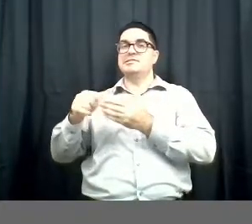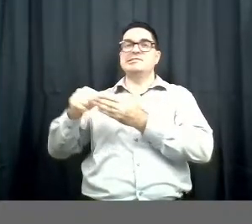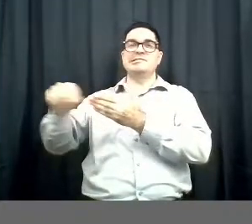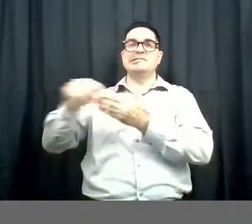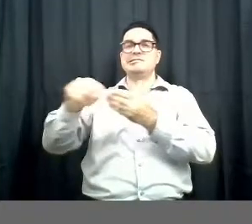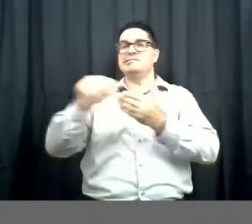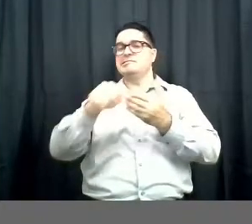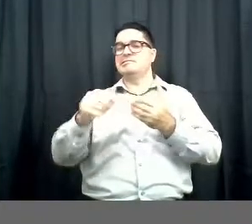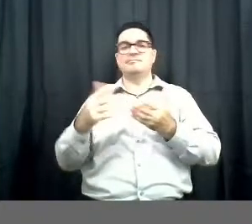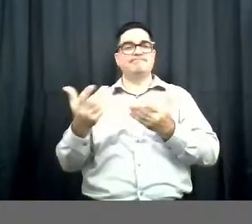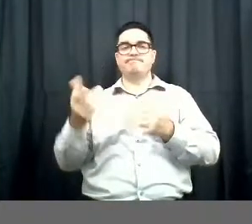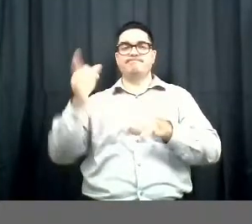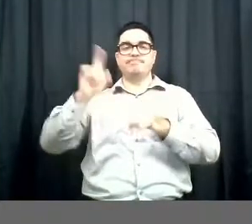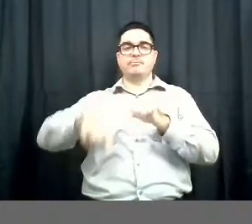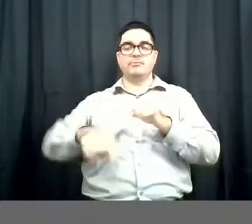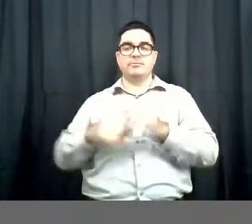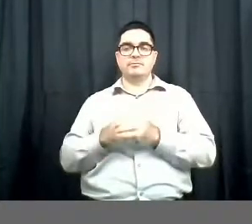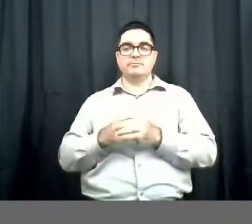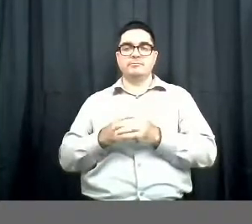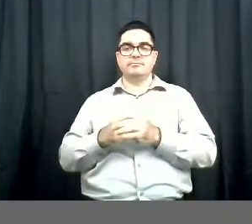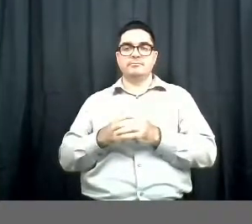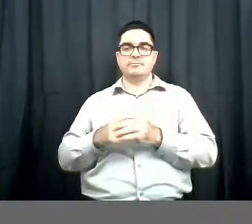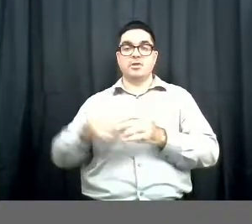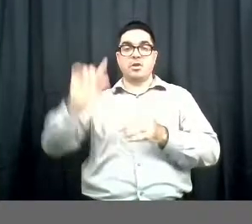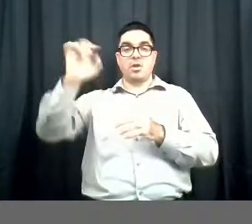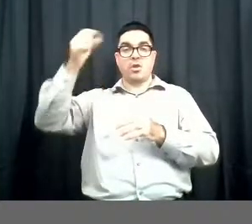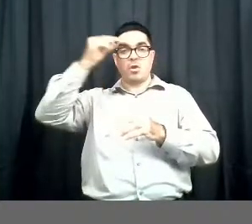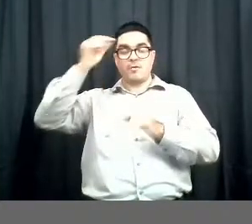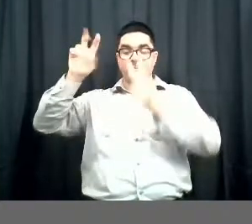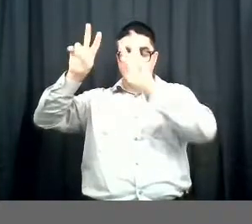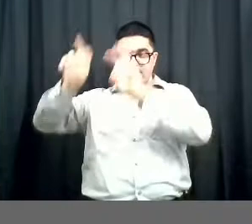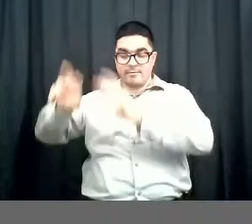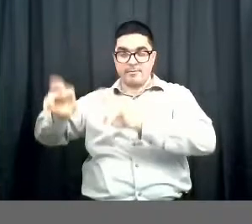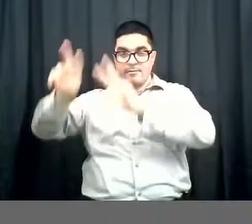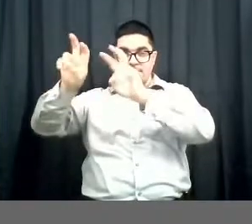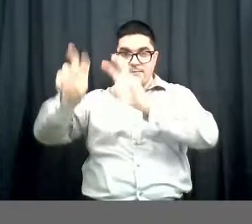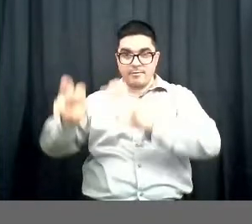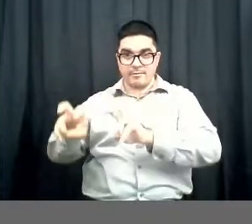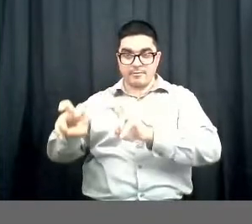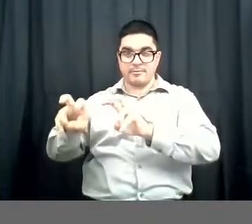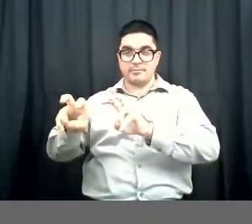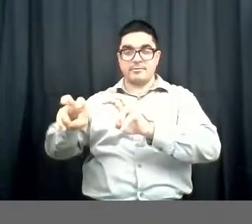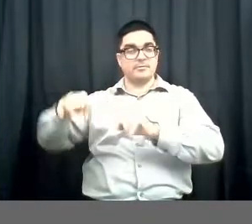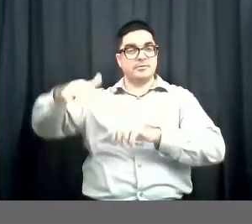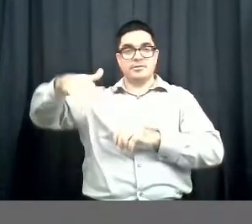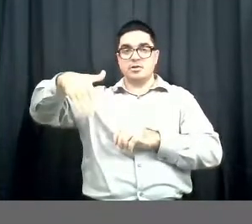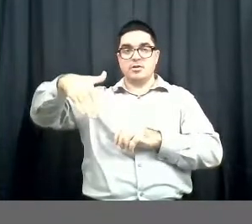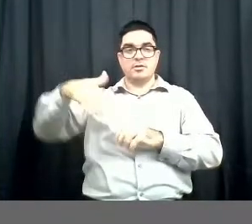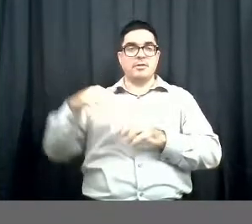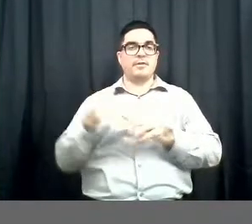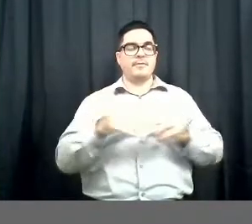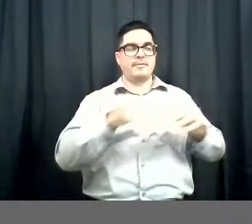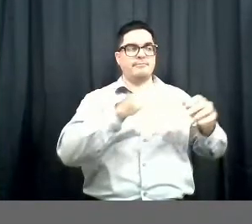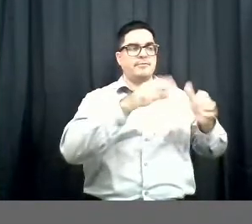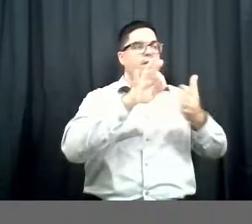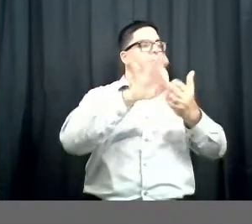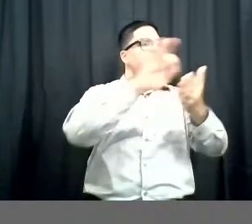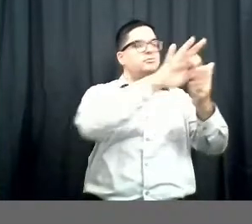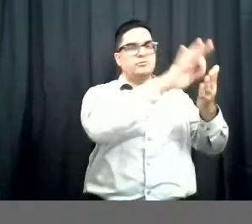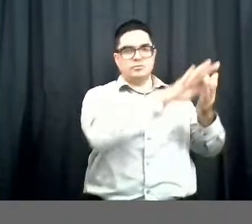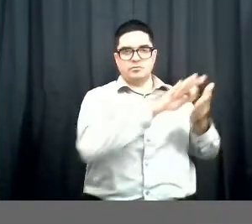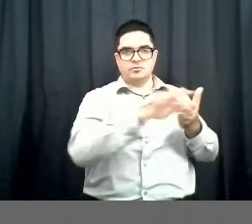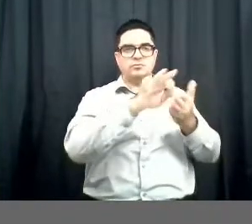Analysis has not been performed by the government to support feasibility of the high level of headcount reduction required to offset the